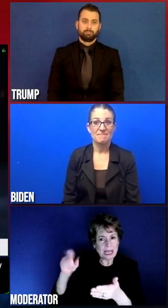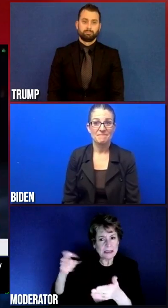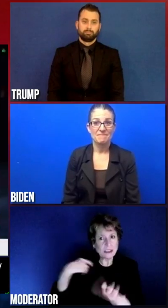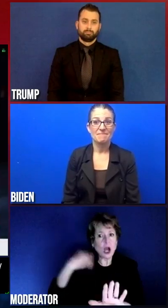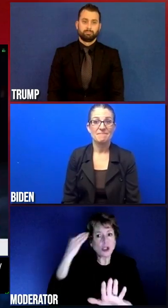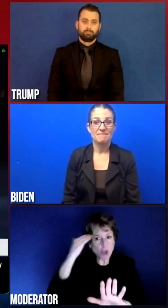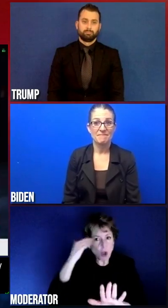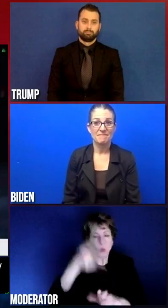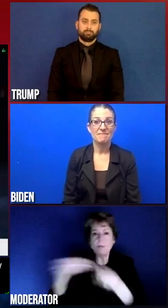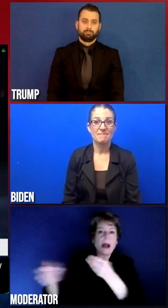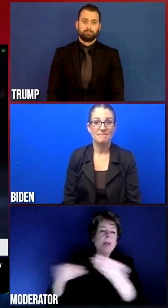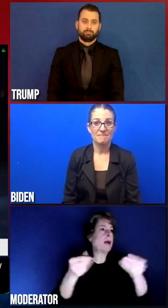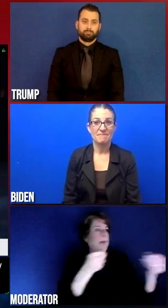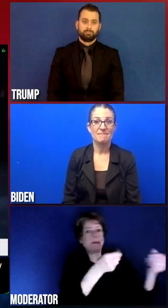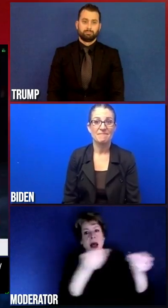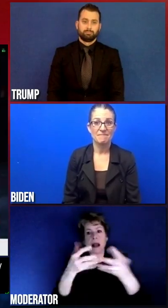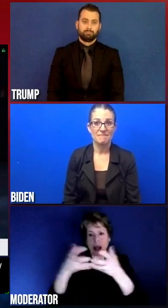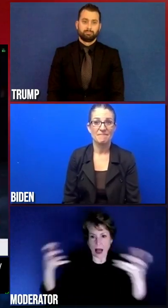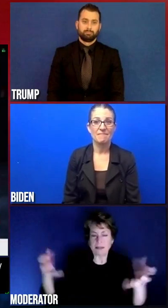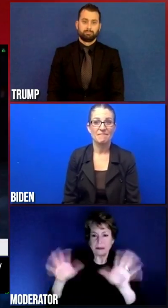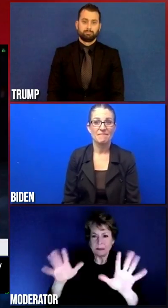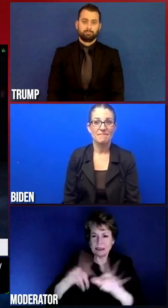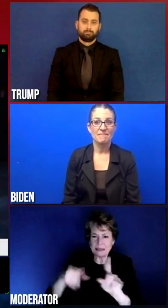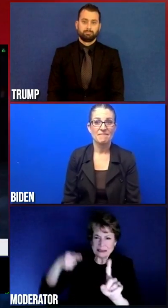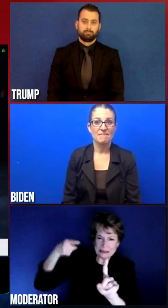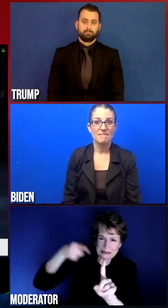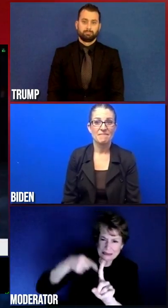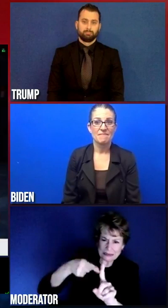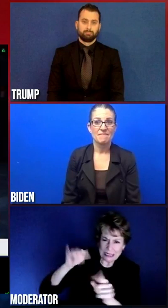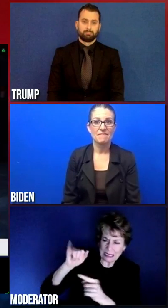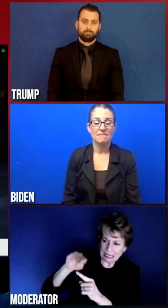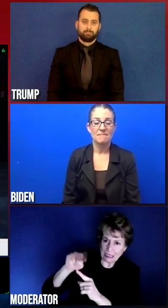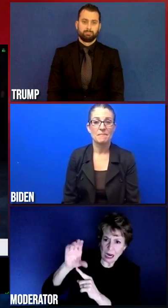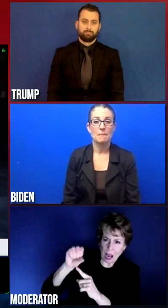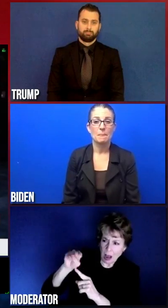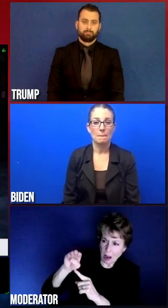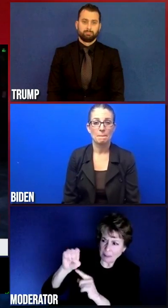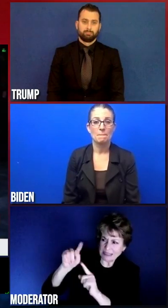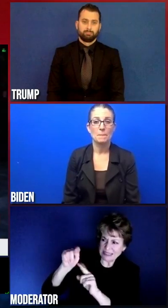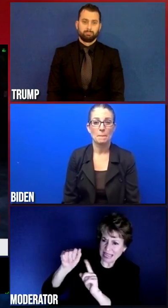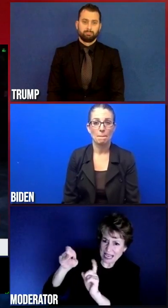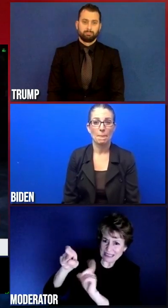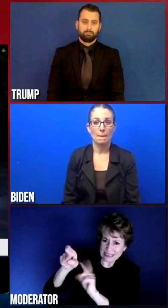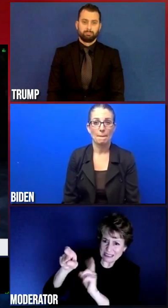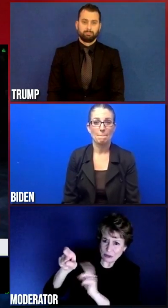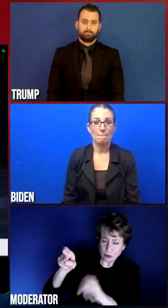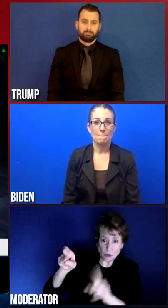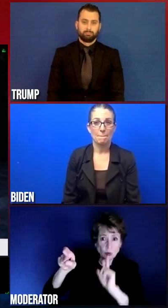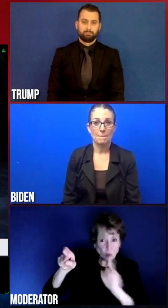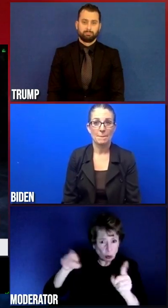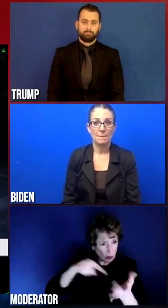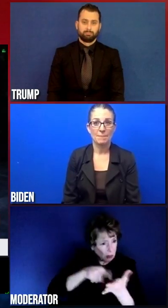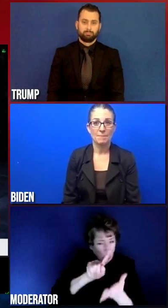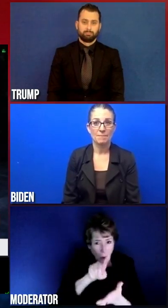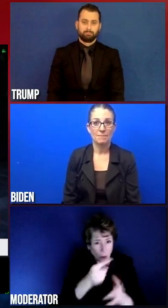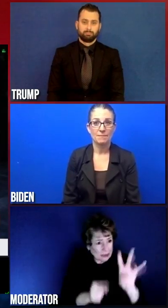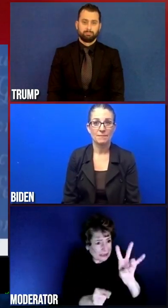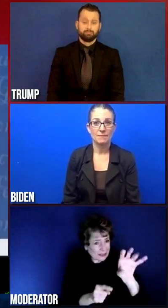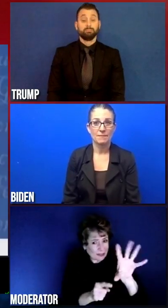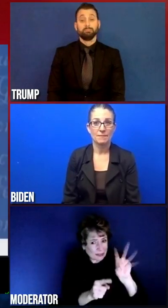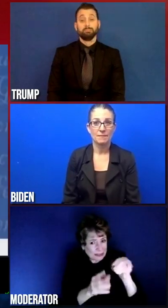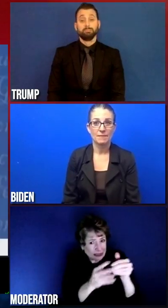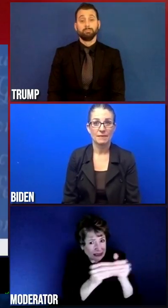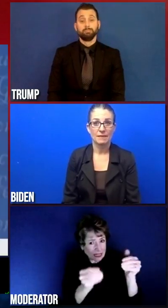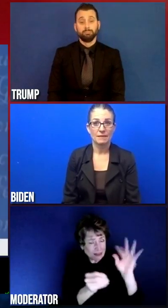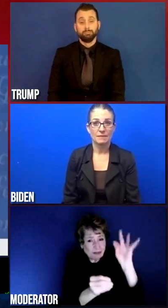you the specific question. Is it true that you paid $750 in federal income taxes each of those 2 years? I